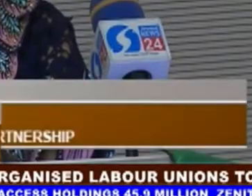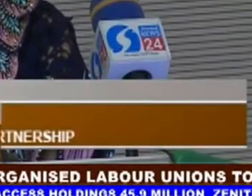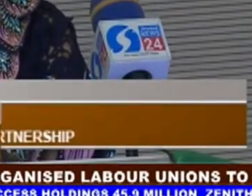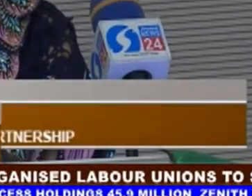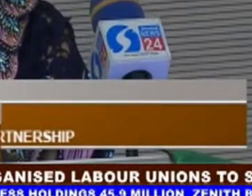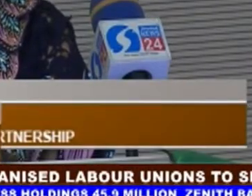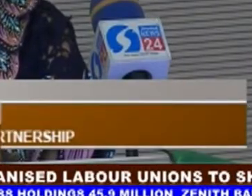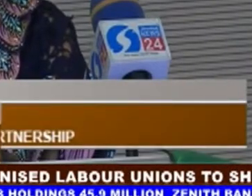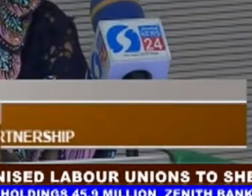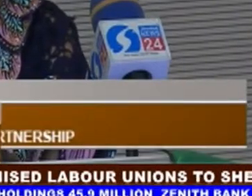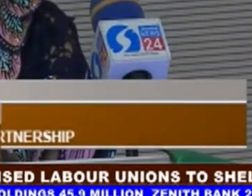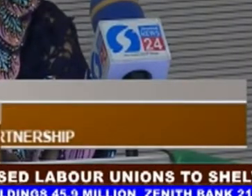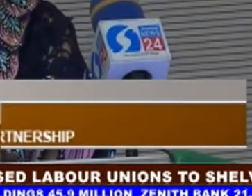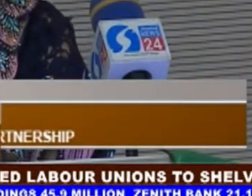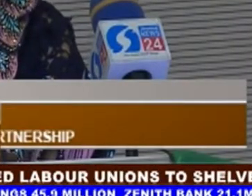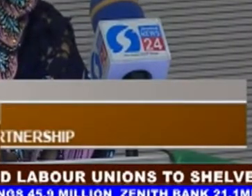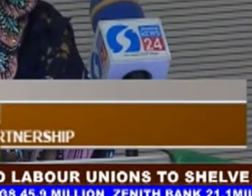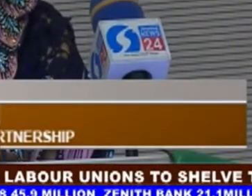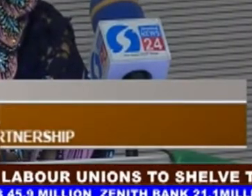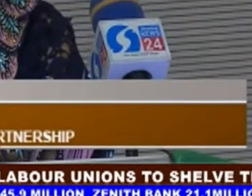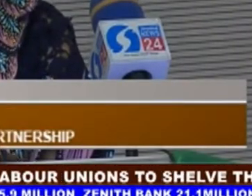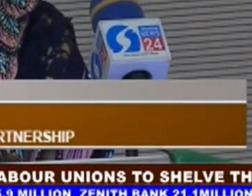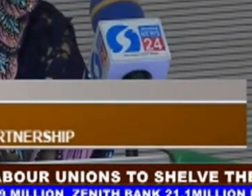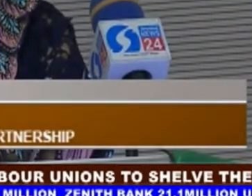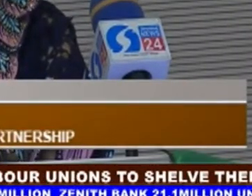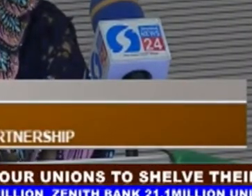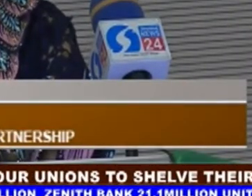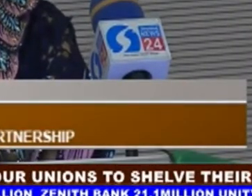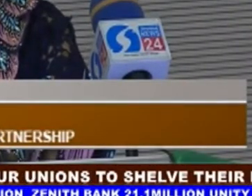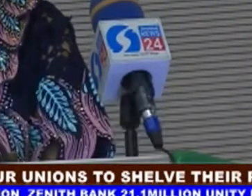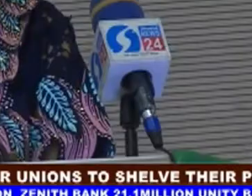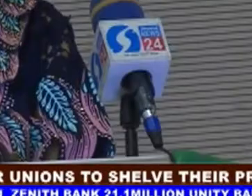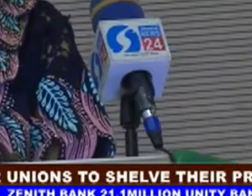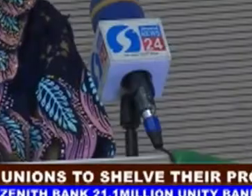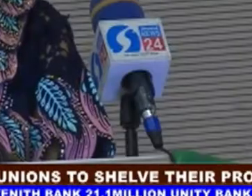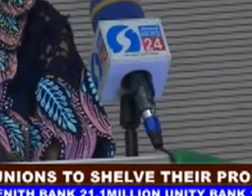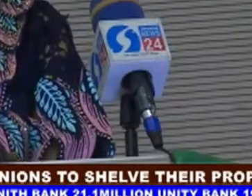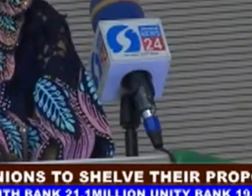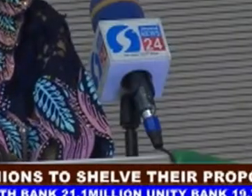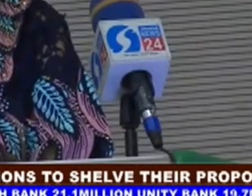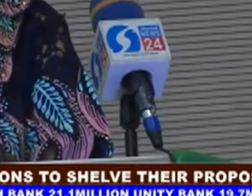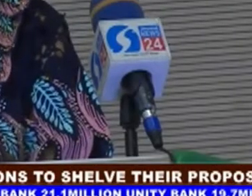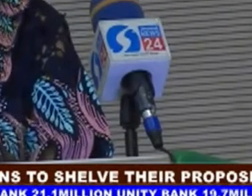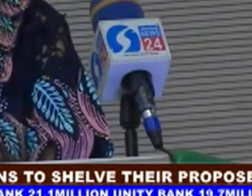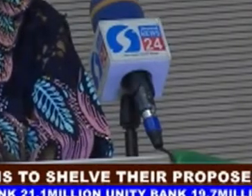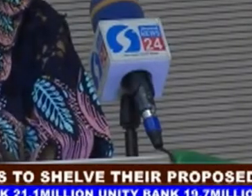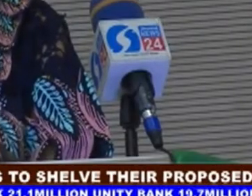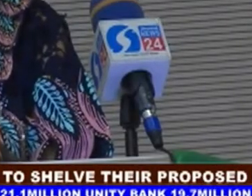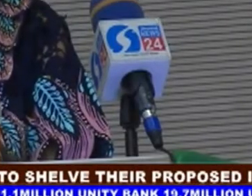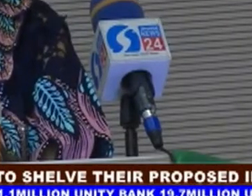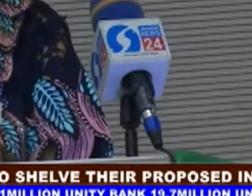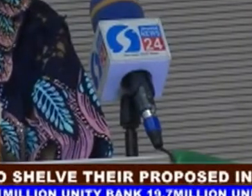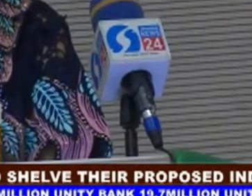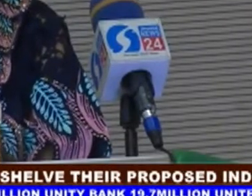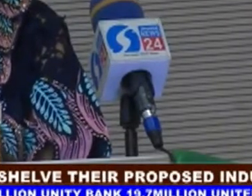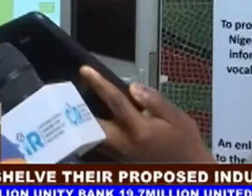real-time updates in case of new information. It promotes transparency and trust.